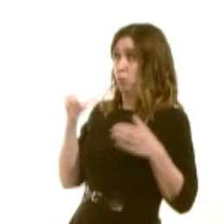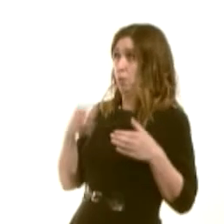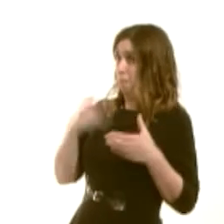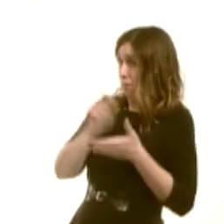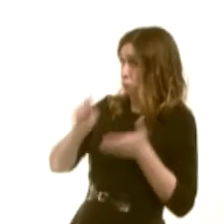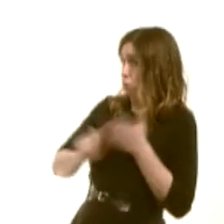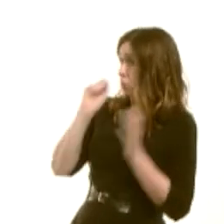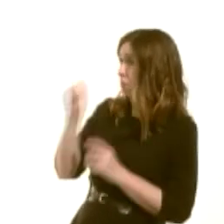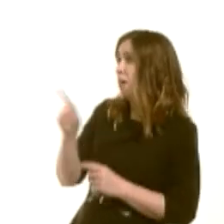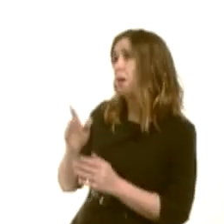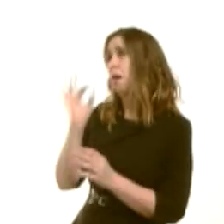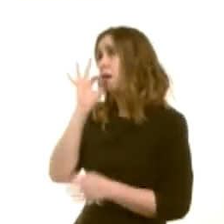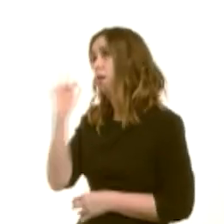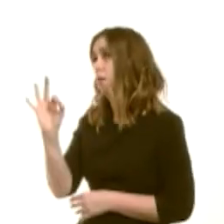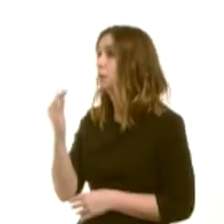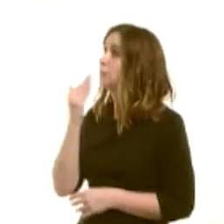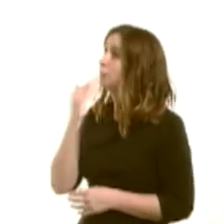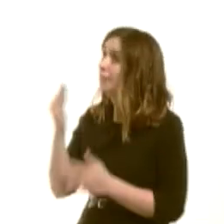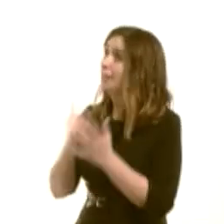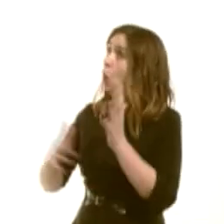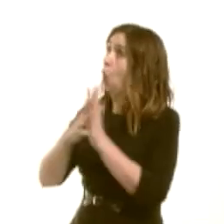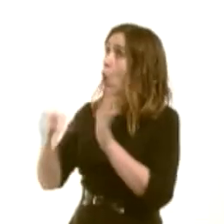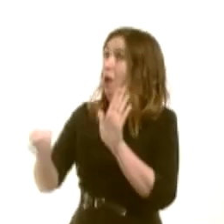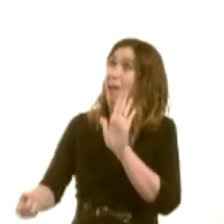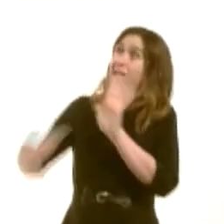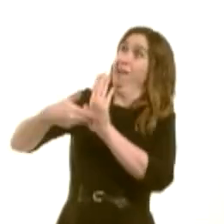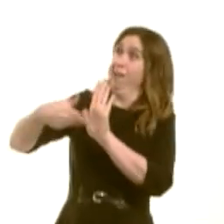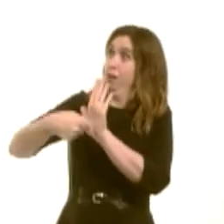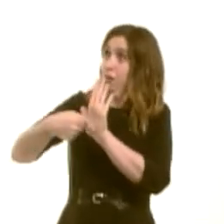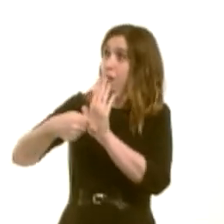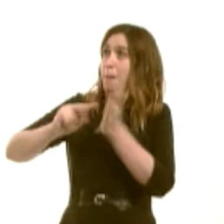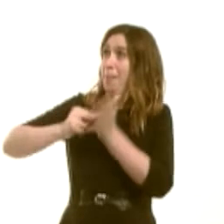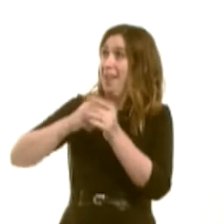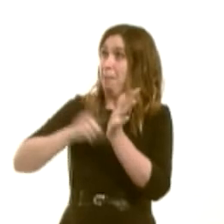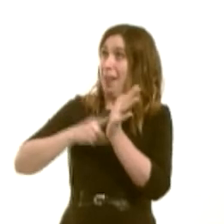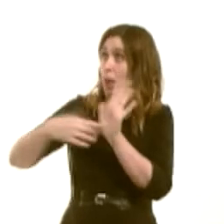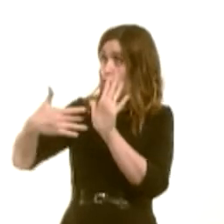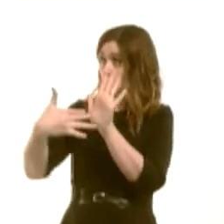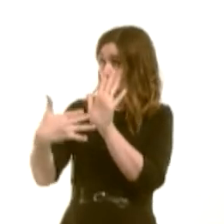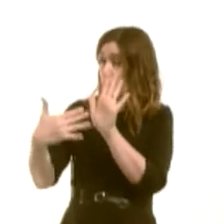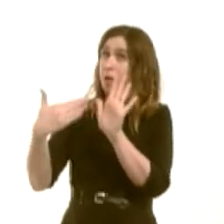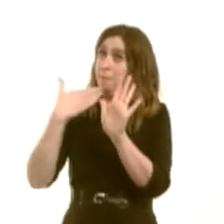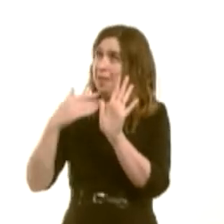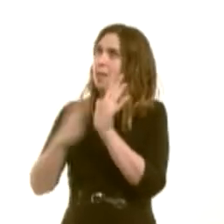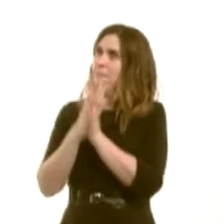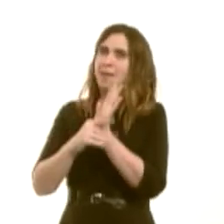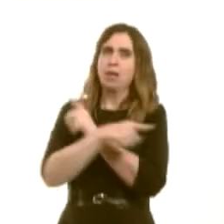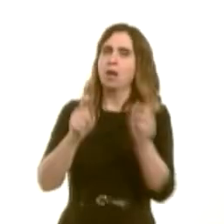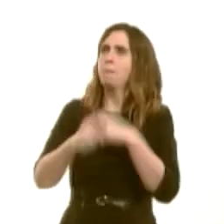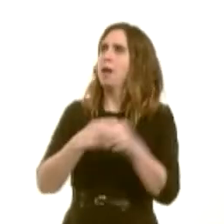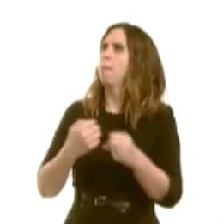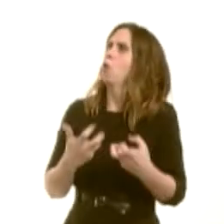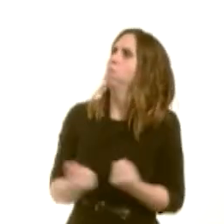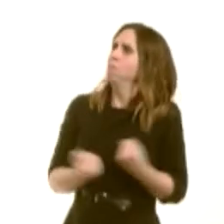you asking you to take this legislative opportunity provided by the planning bill to strengthen their hand